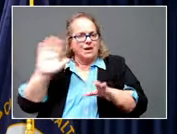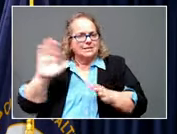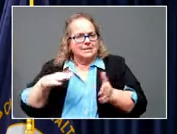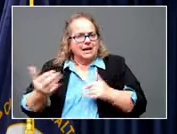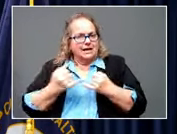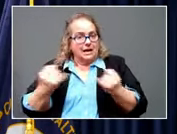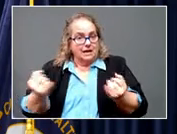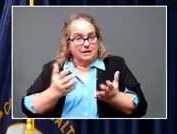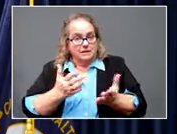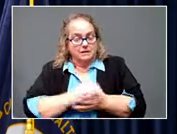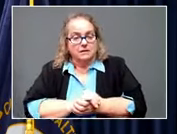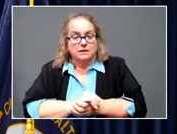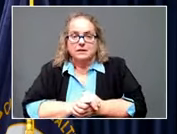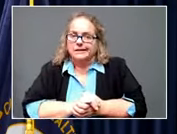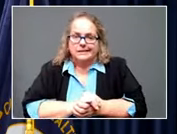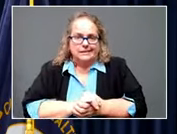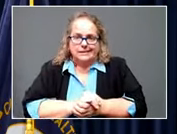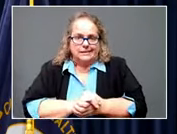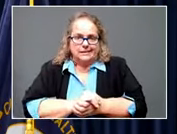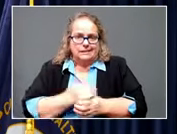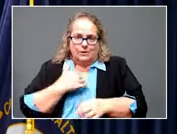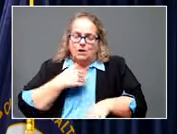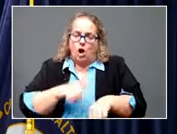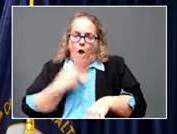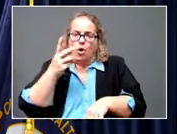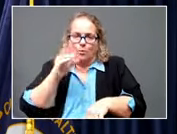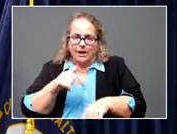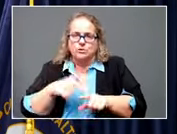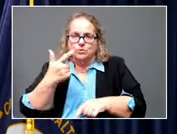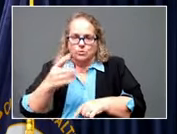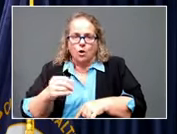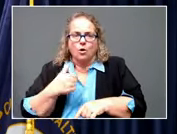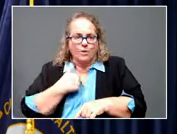long way to go. We had entire towns wiped out.